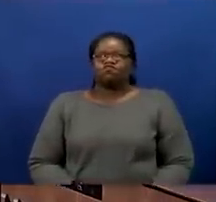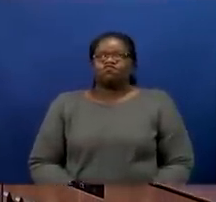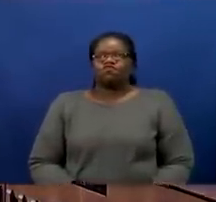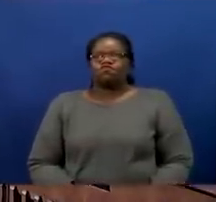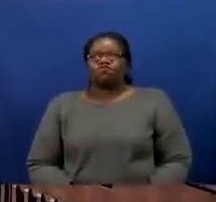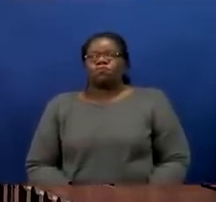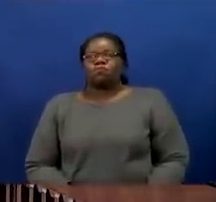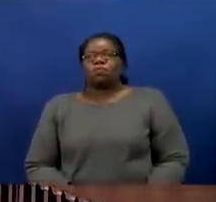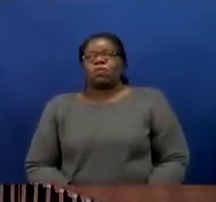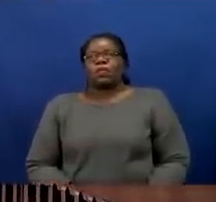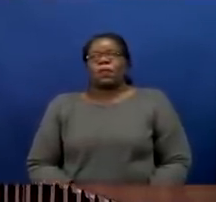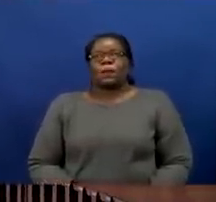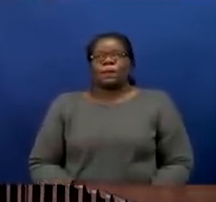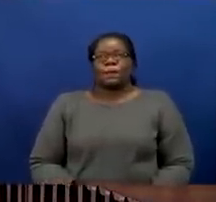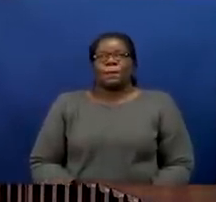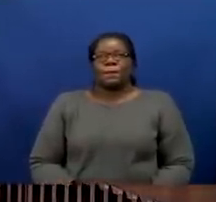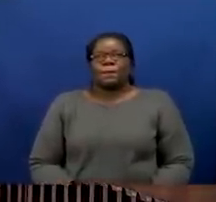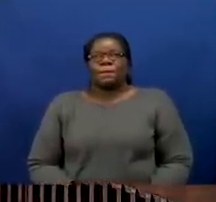Yes,